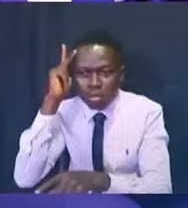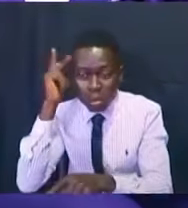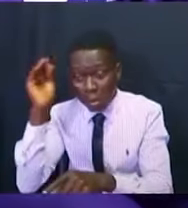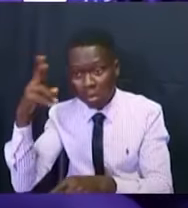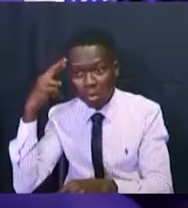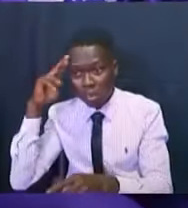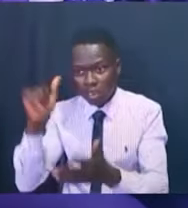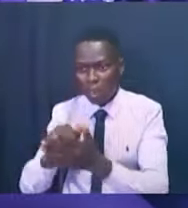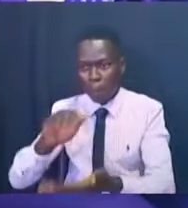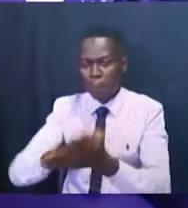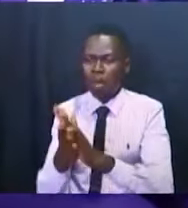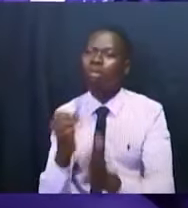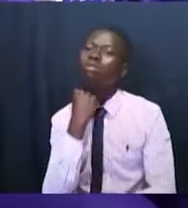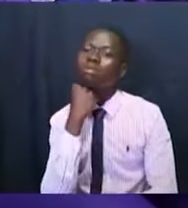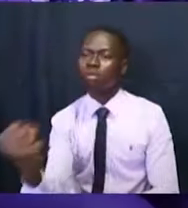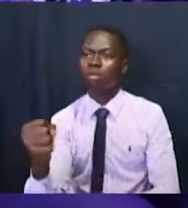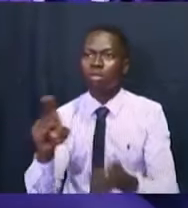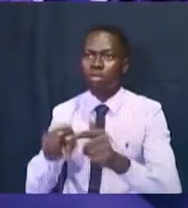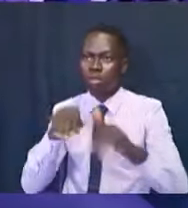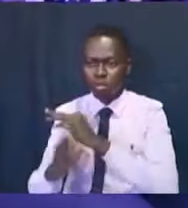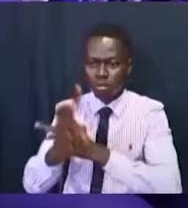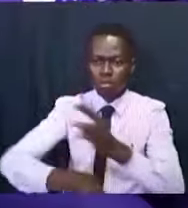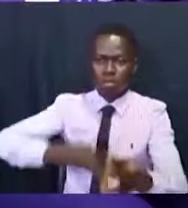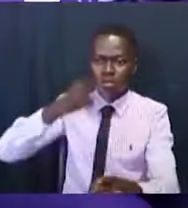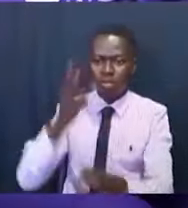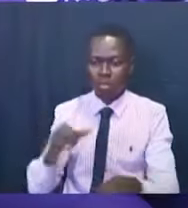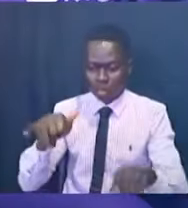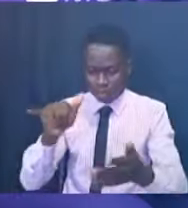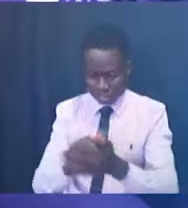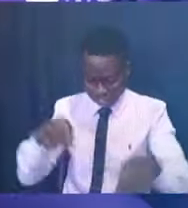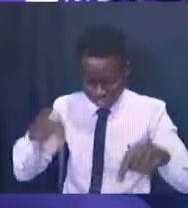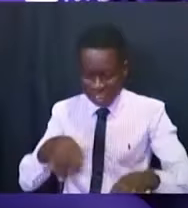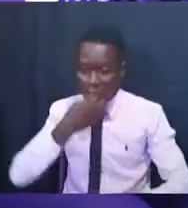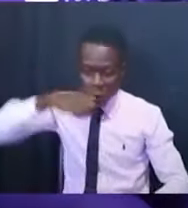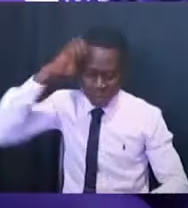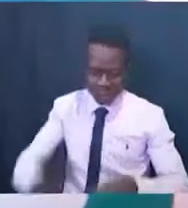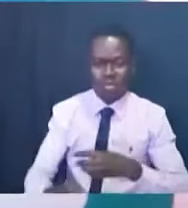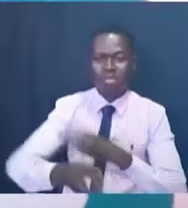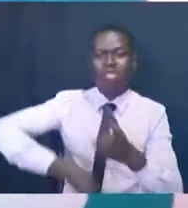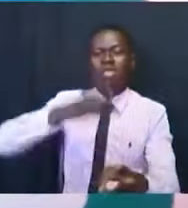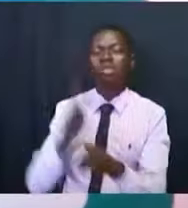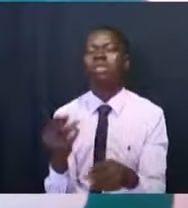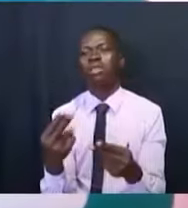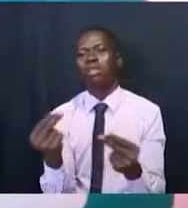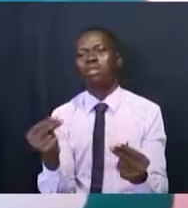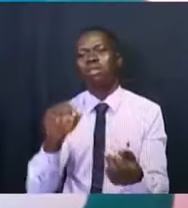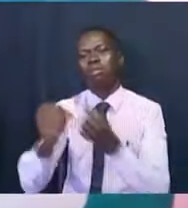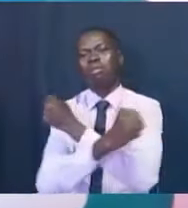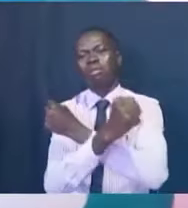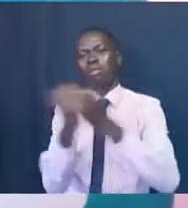being granted to be unleashed into the world, that this dead world, that this evil world will be saved through